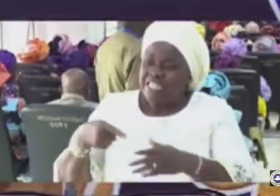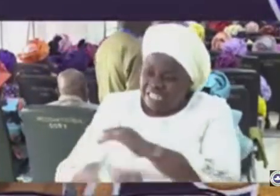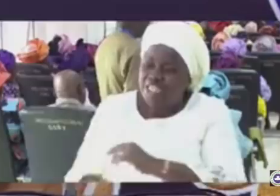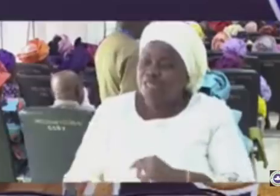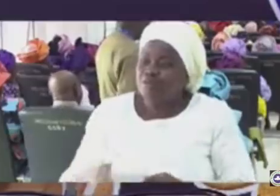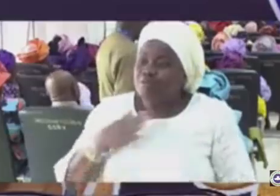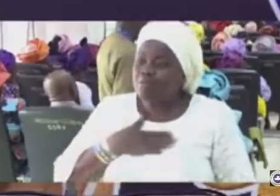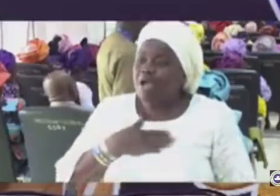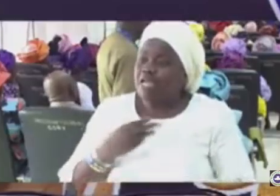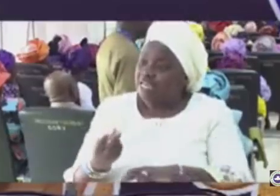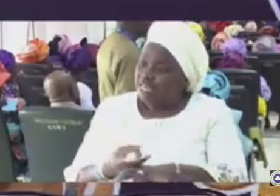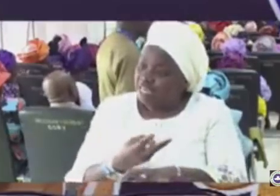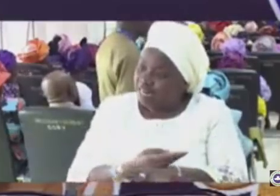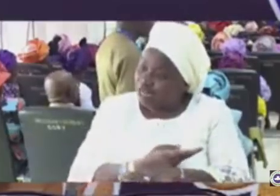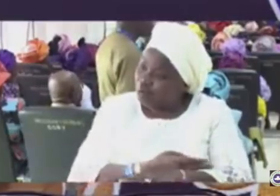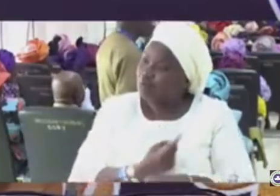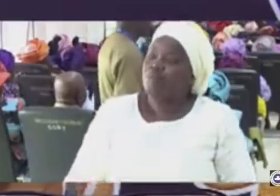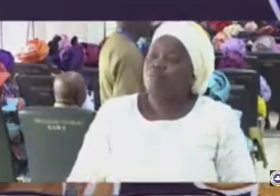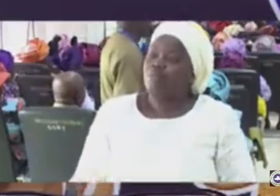The prophet said, "You are the man.